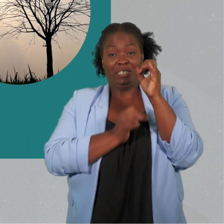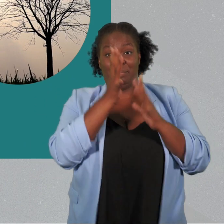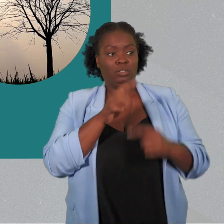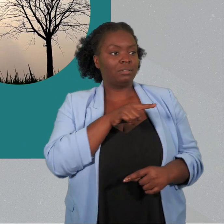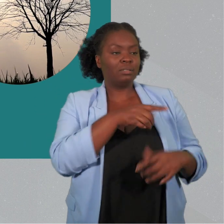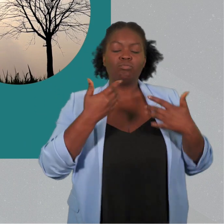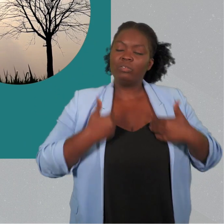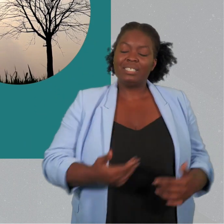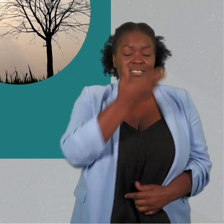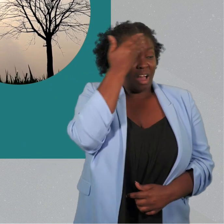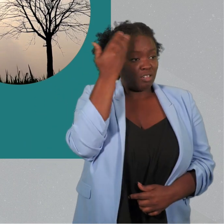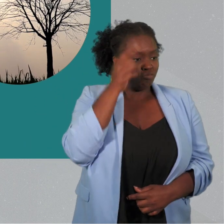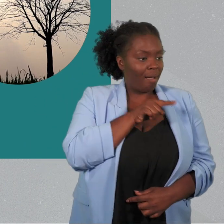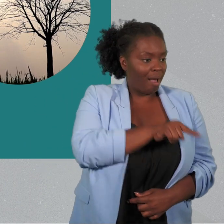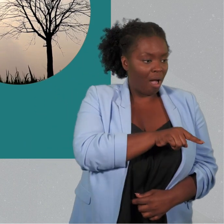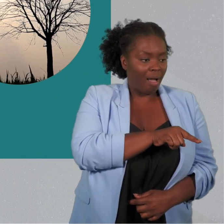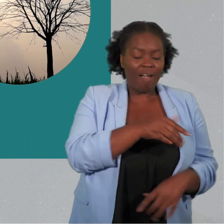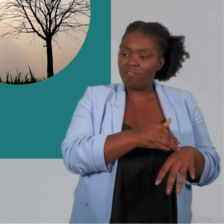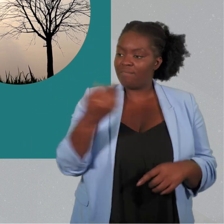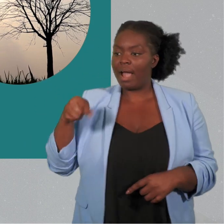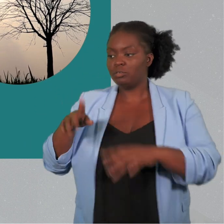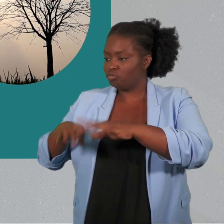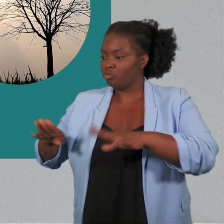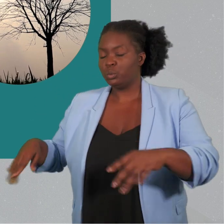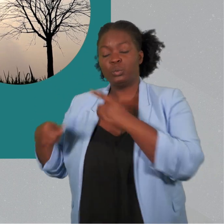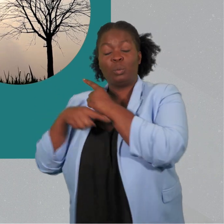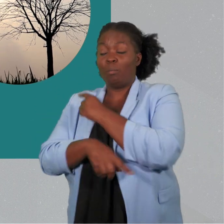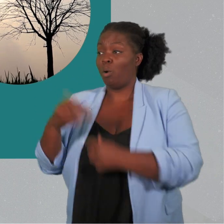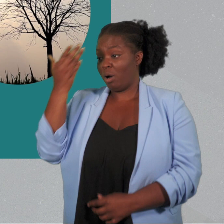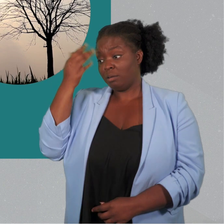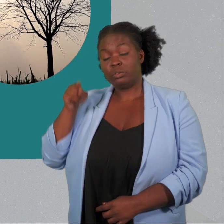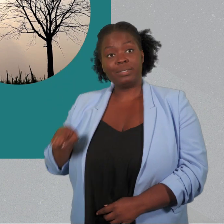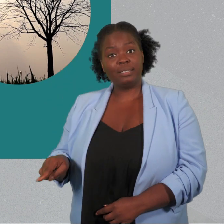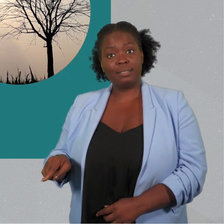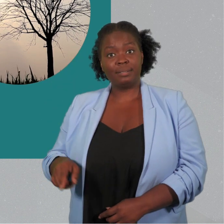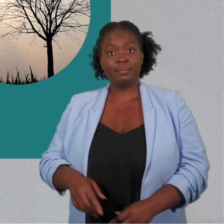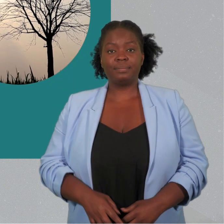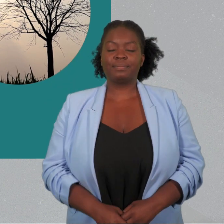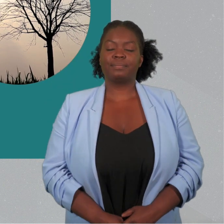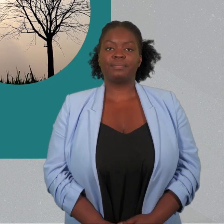high-income country affects the health of children in a low-income country.